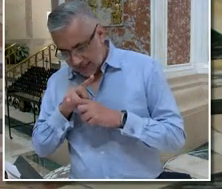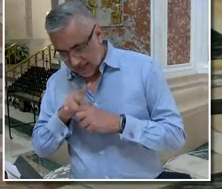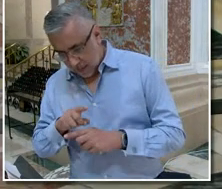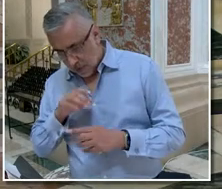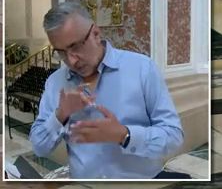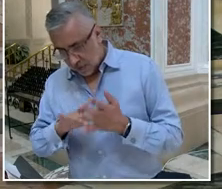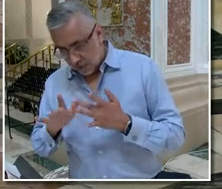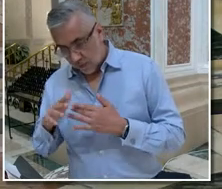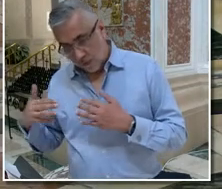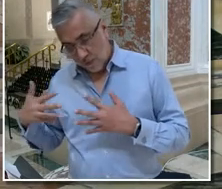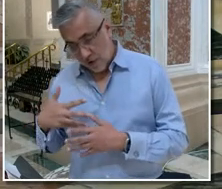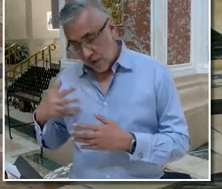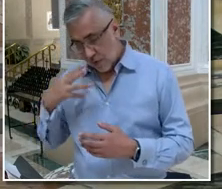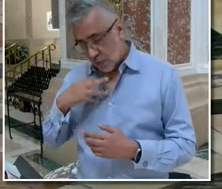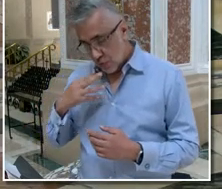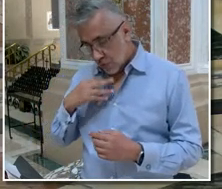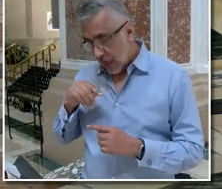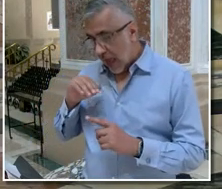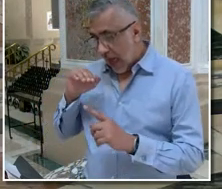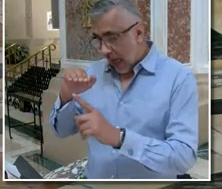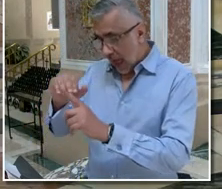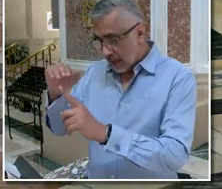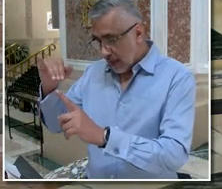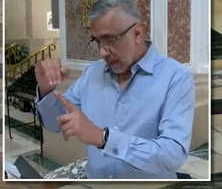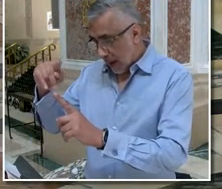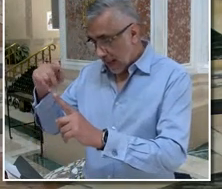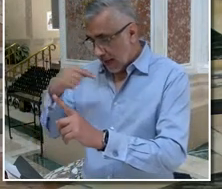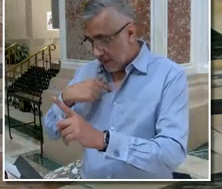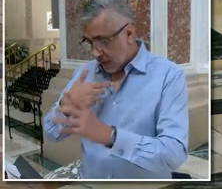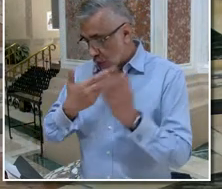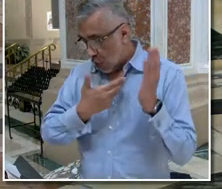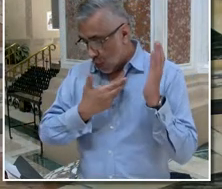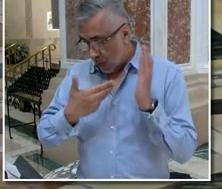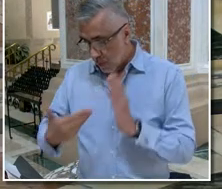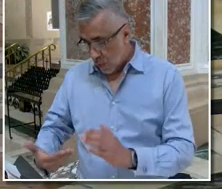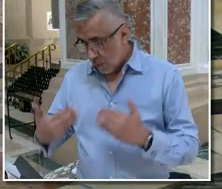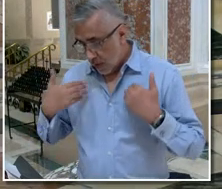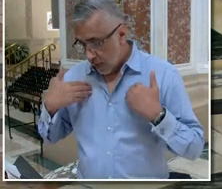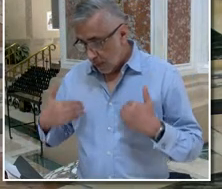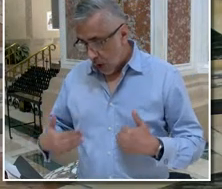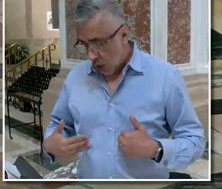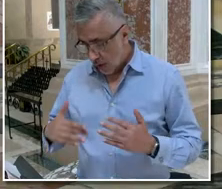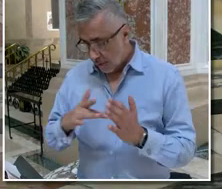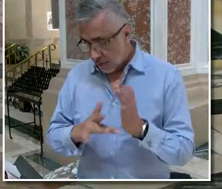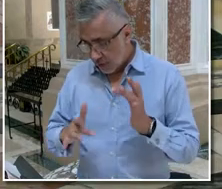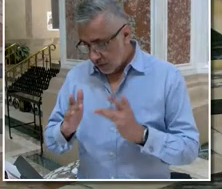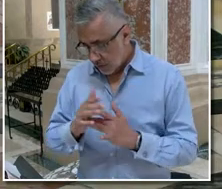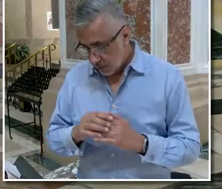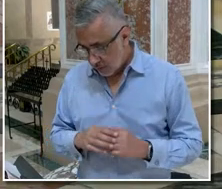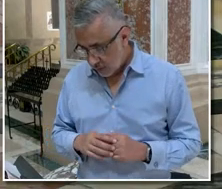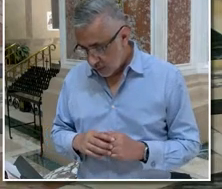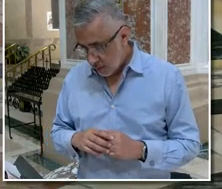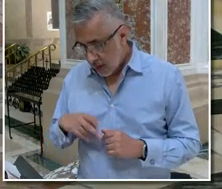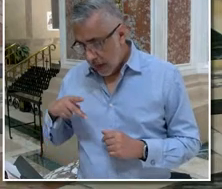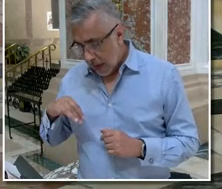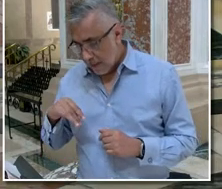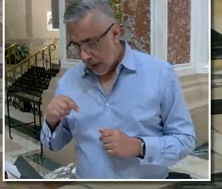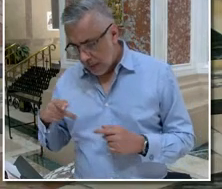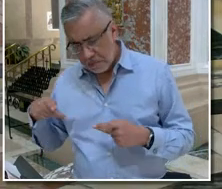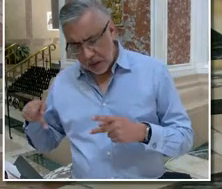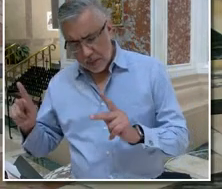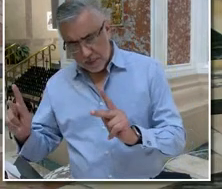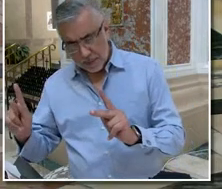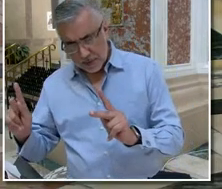Jews, asked Pilate if he could remove the body of Jesus. And Pilate permitted